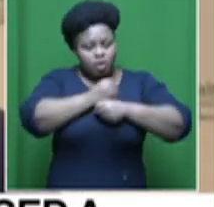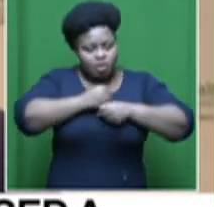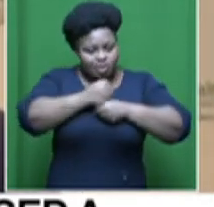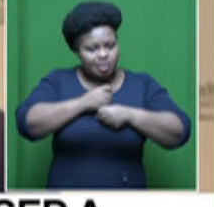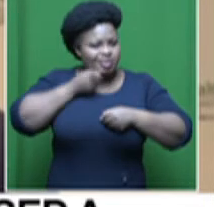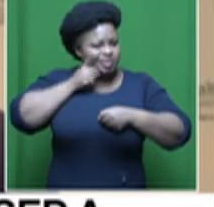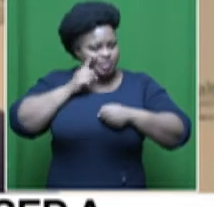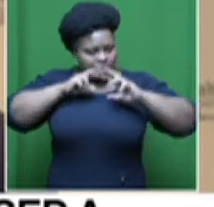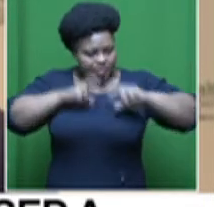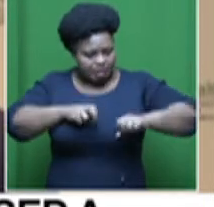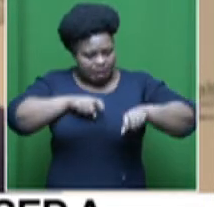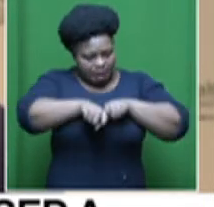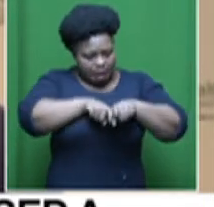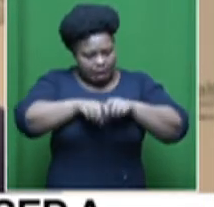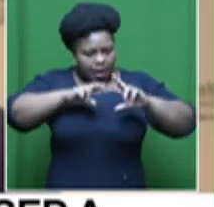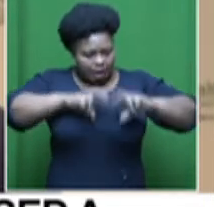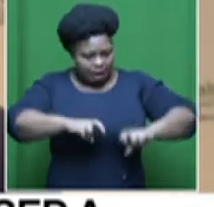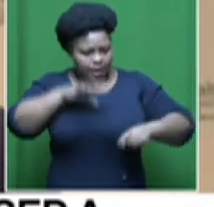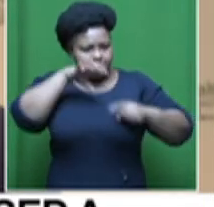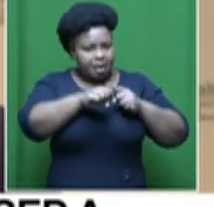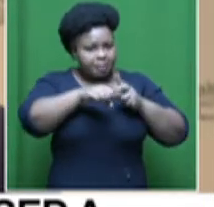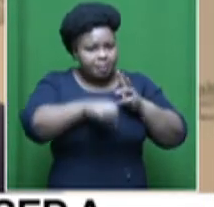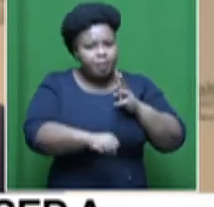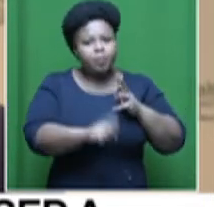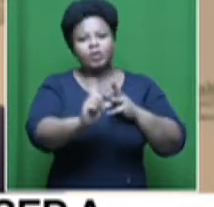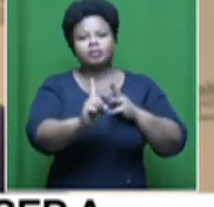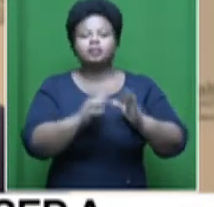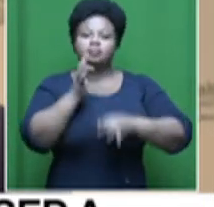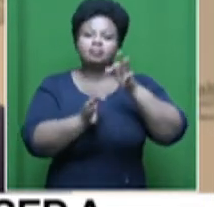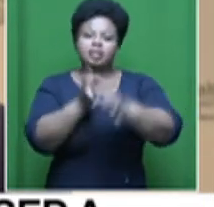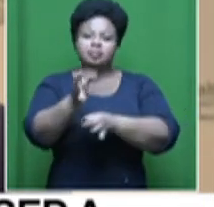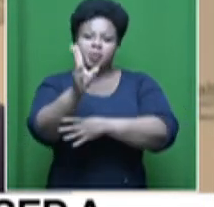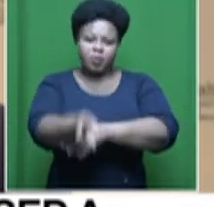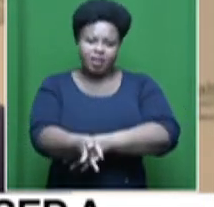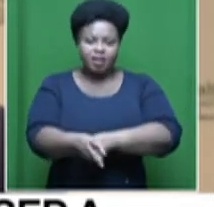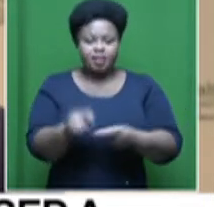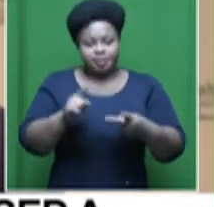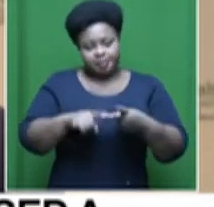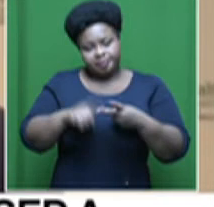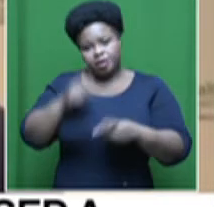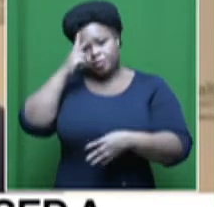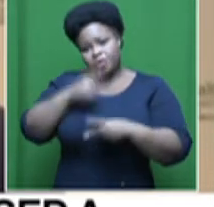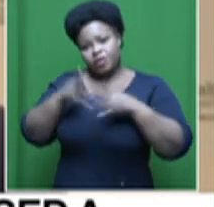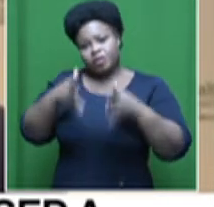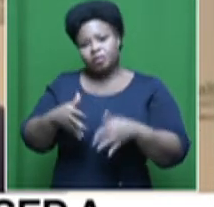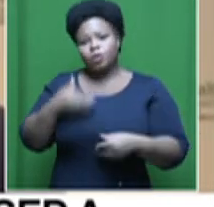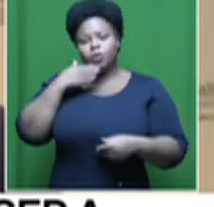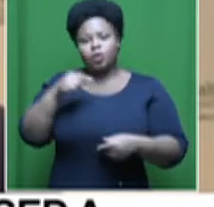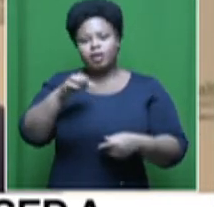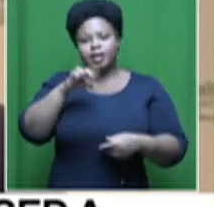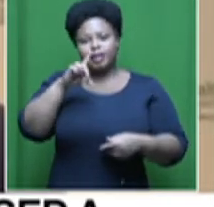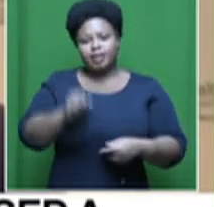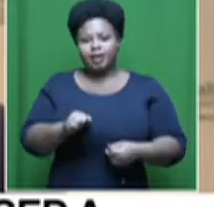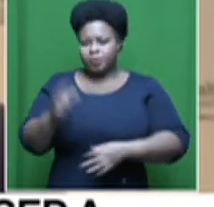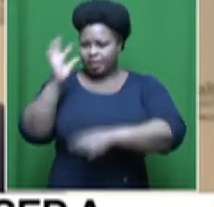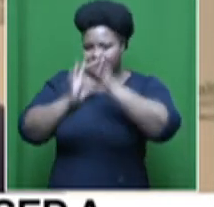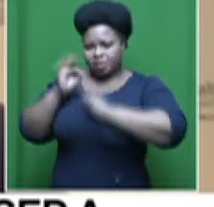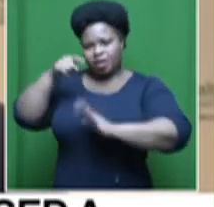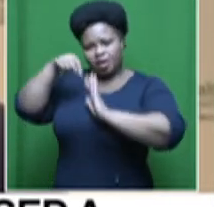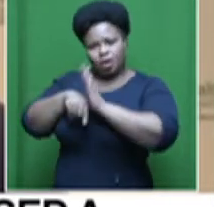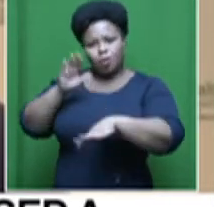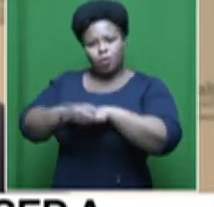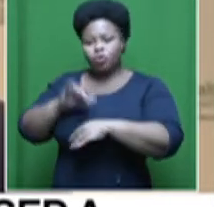what were the findings, and we're going to move from there. Then, of course, Professor Glenda Gray is going to take us through the J&J and also give us